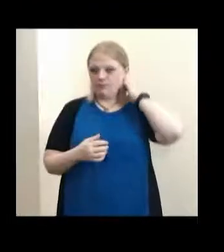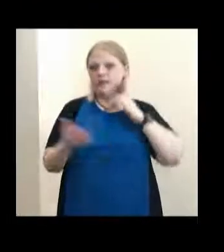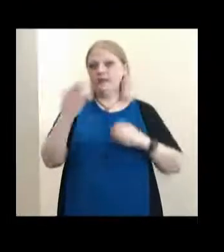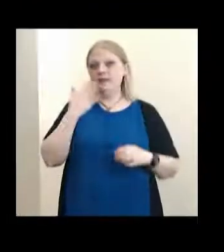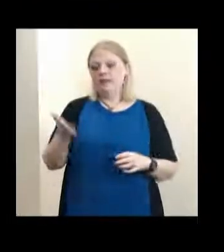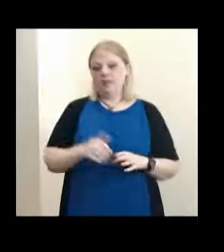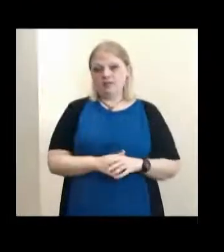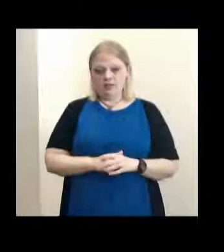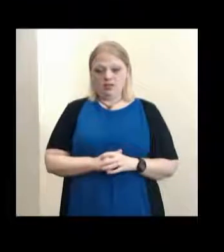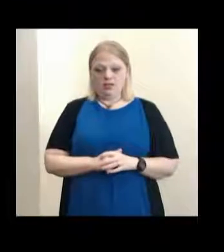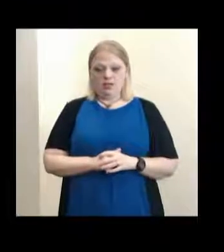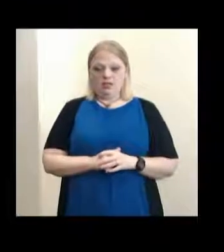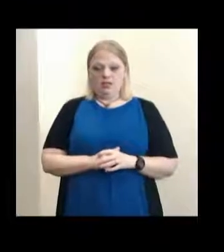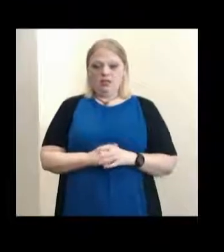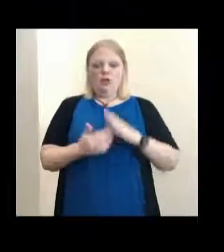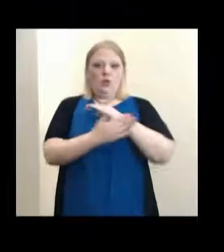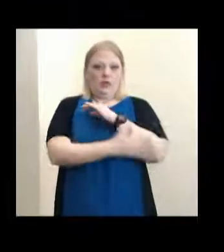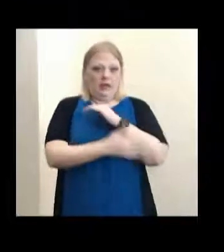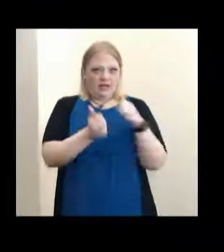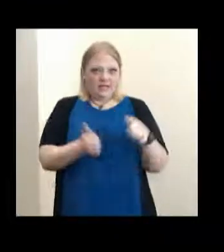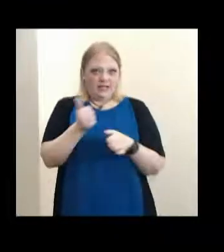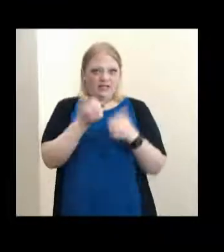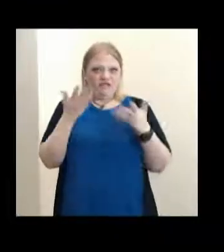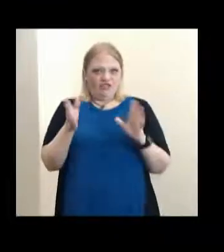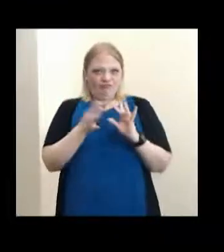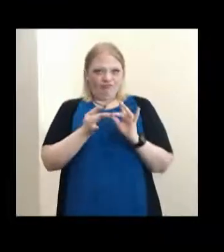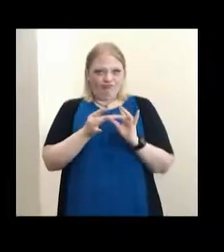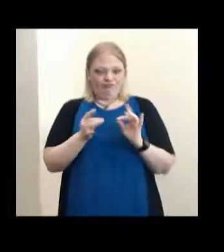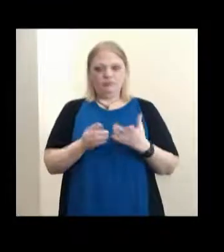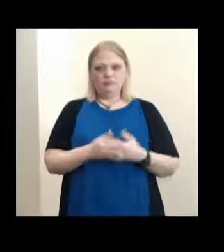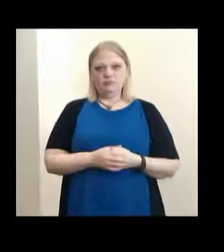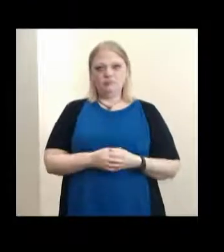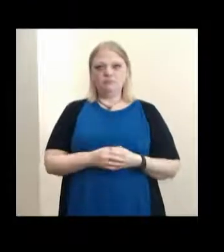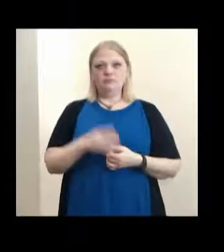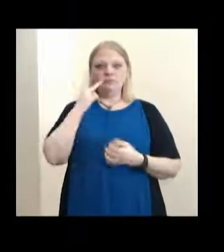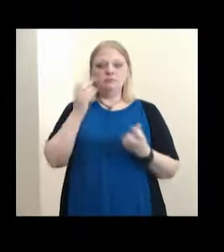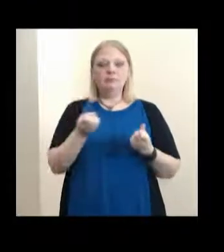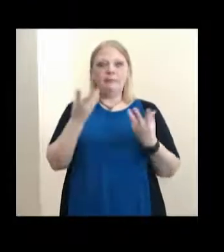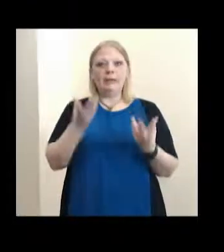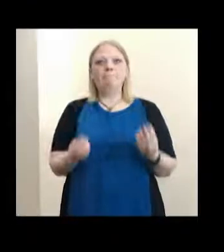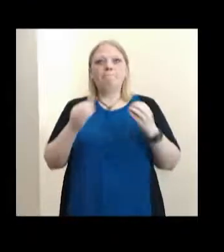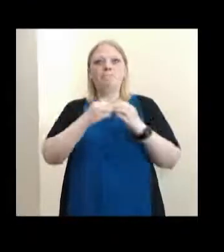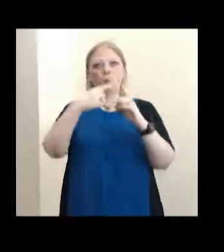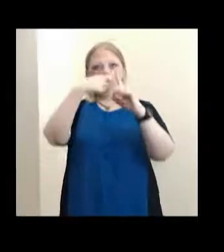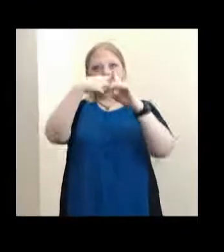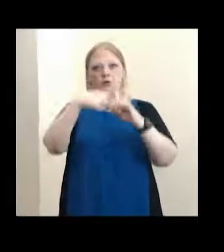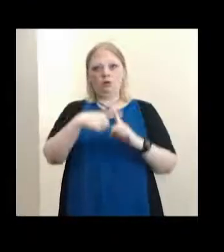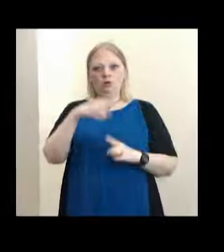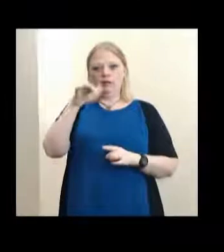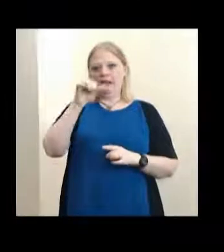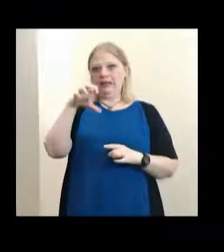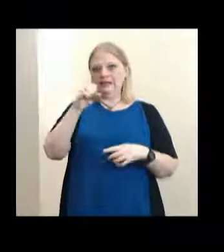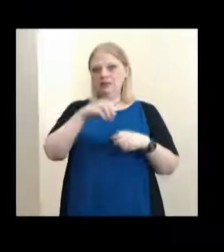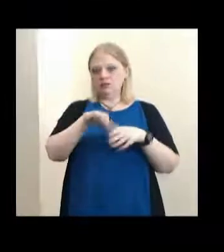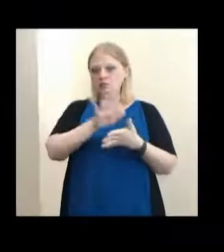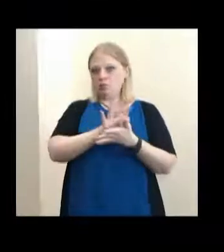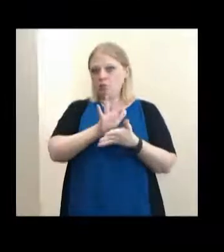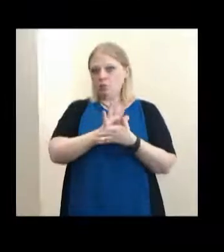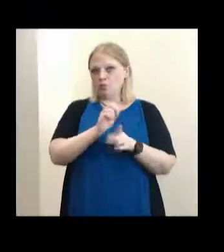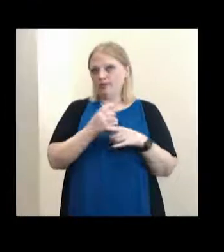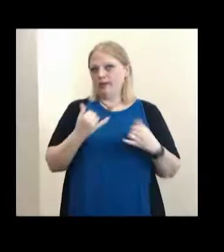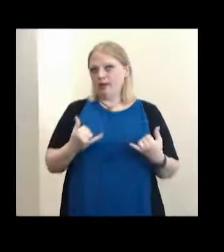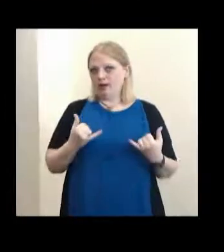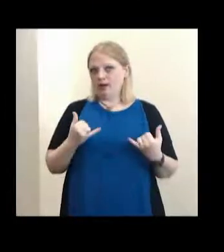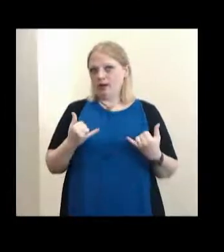Thank you. So as the county executive mentioned, we are seeing many more cases in schools right now, and even